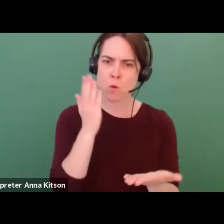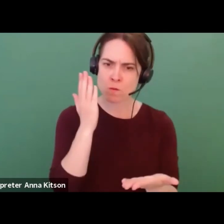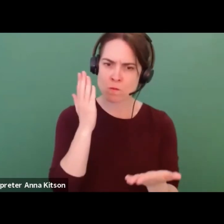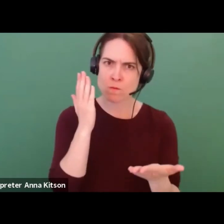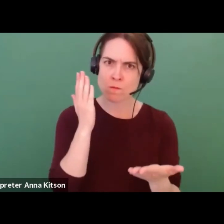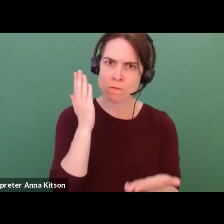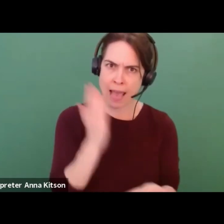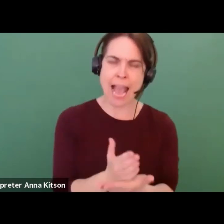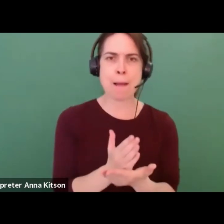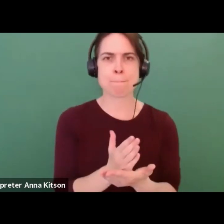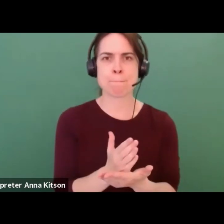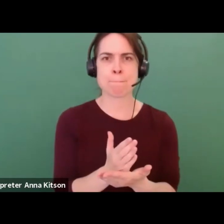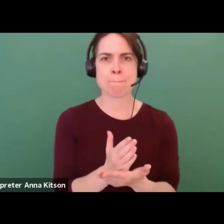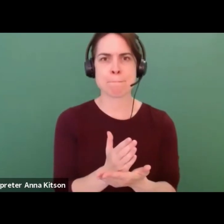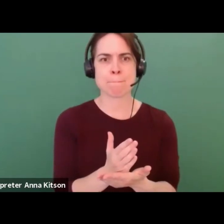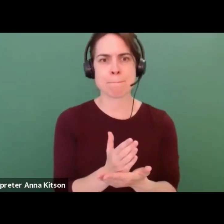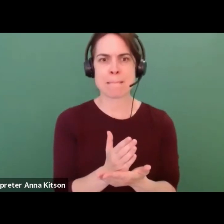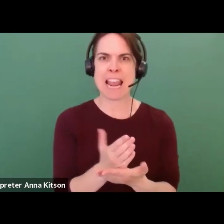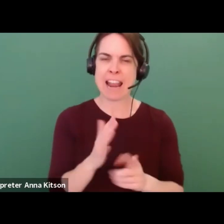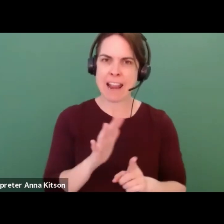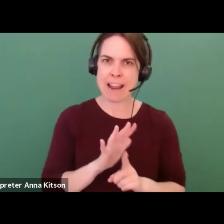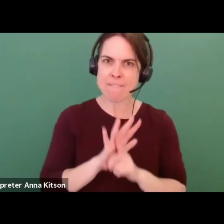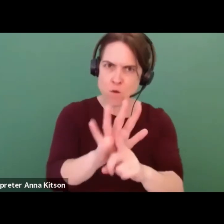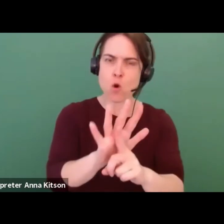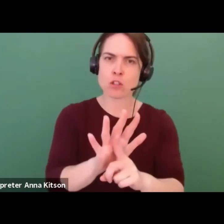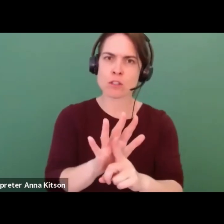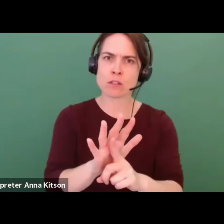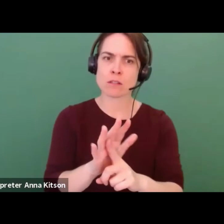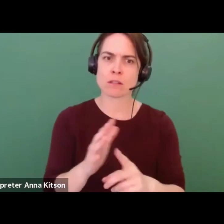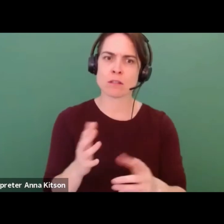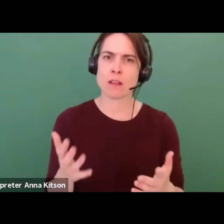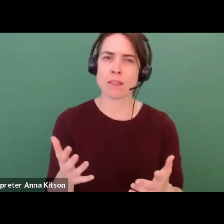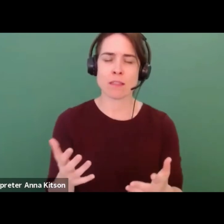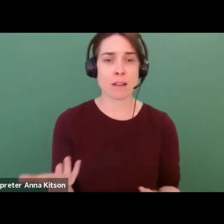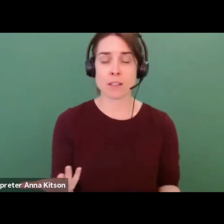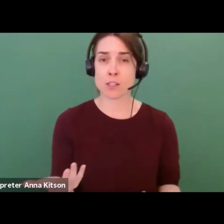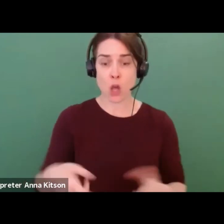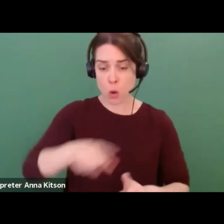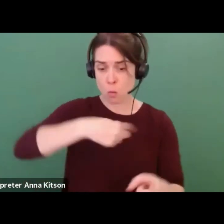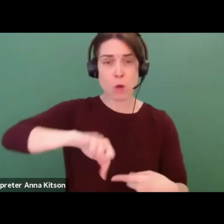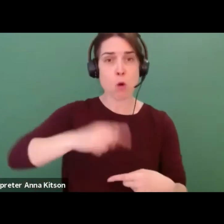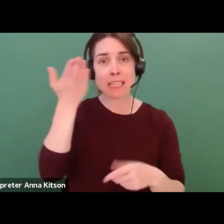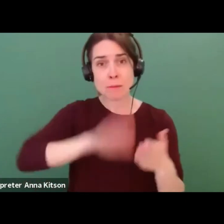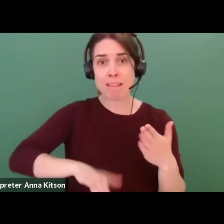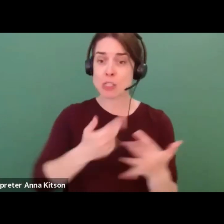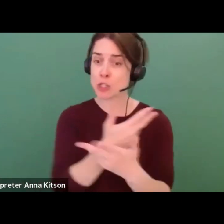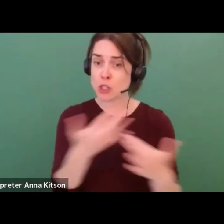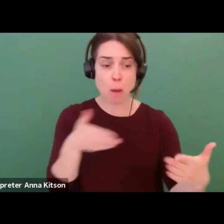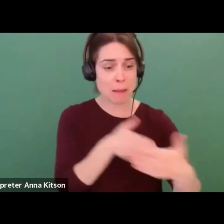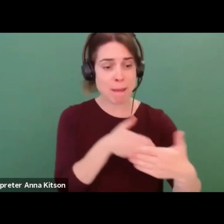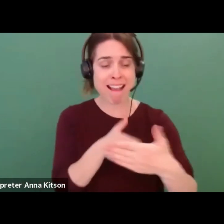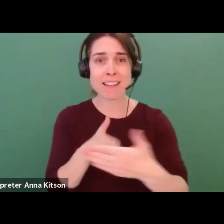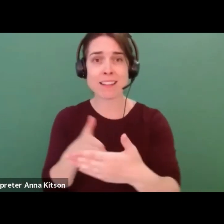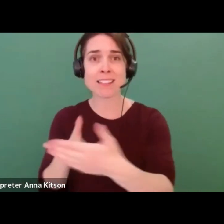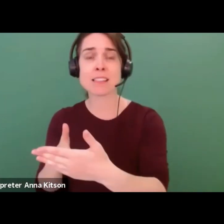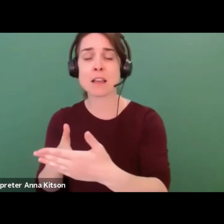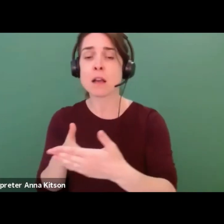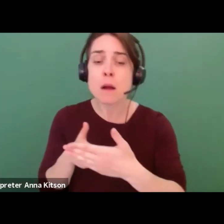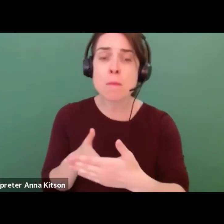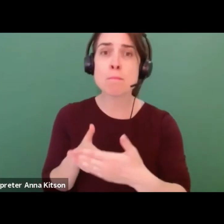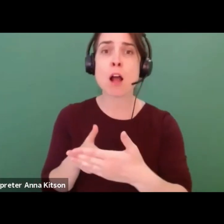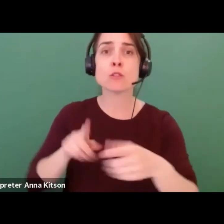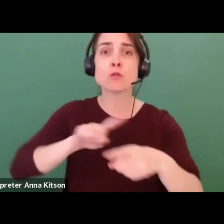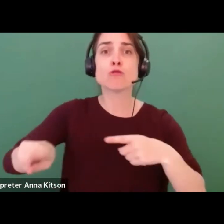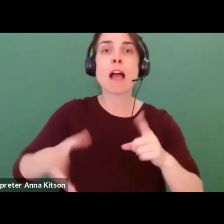the individual disabled people who already experience so many barriers to attempt to take cases through the court system to enforce